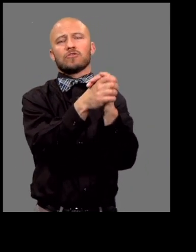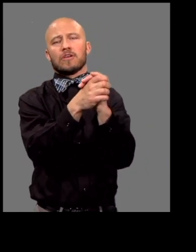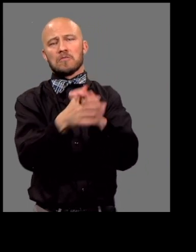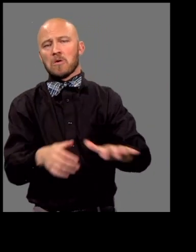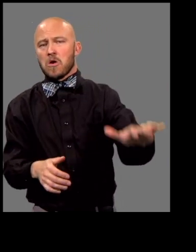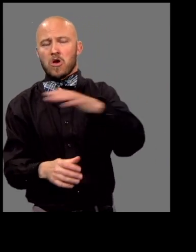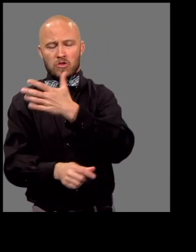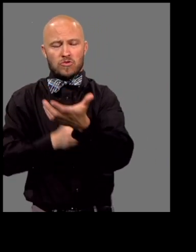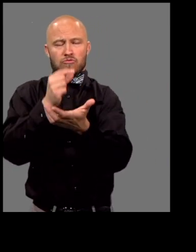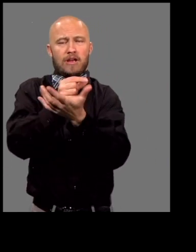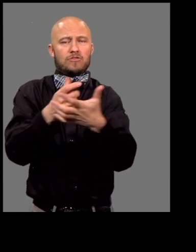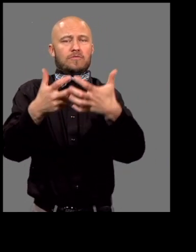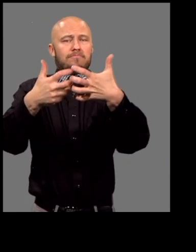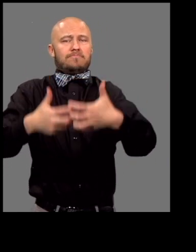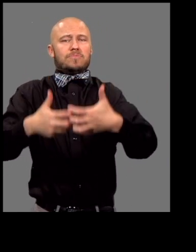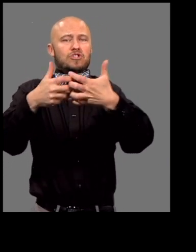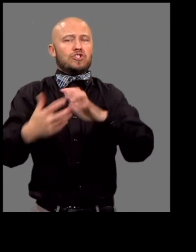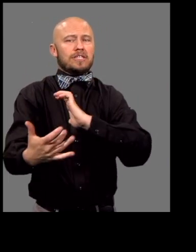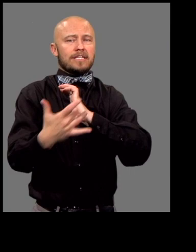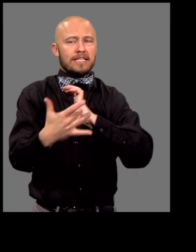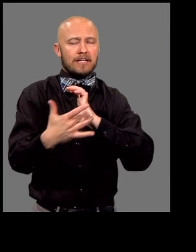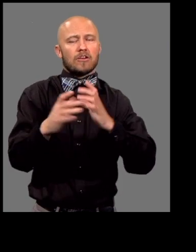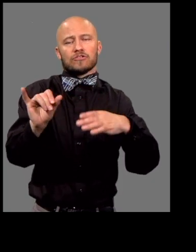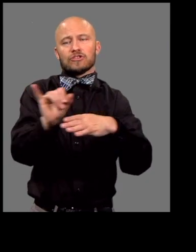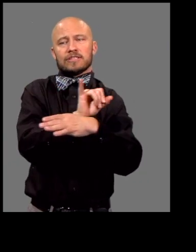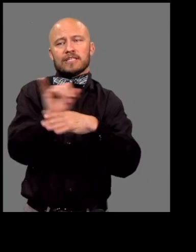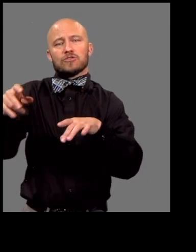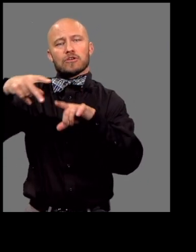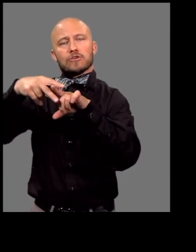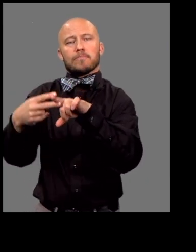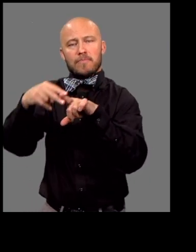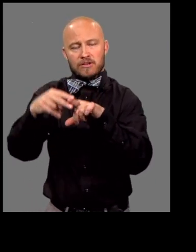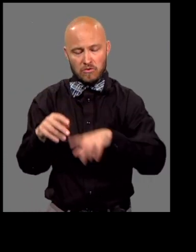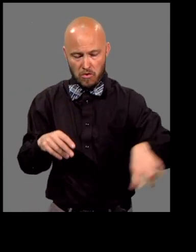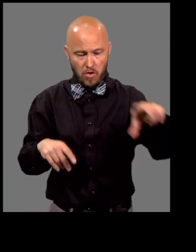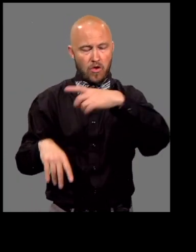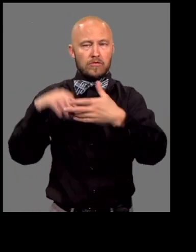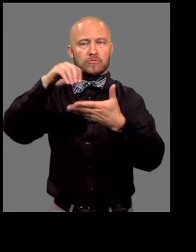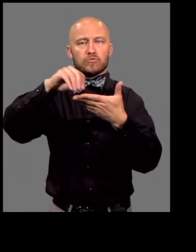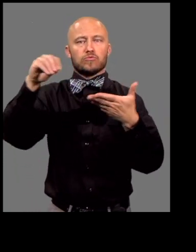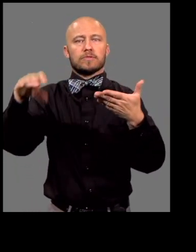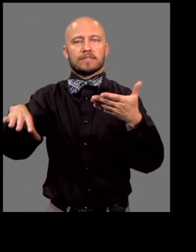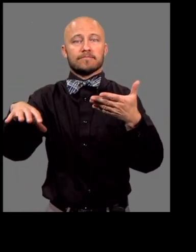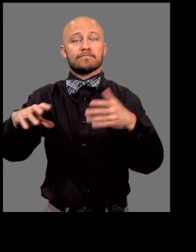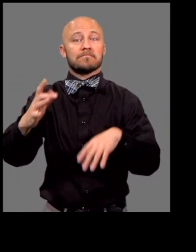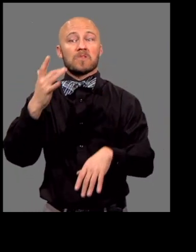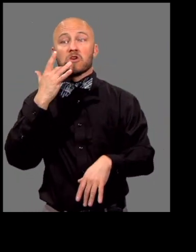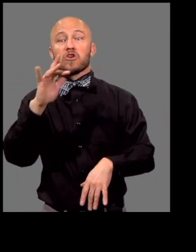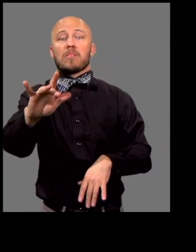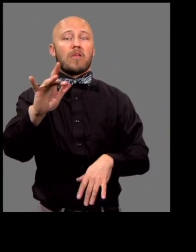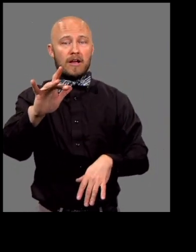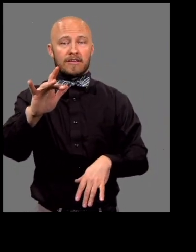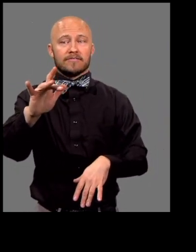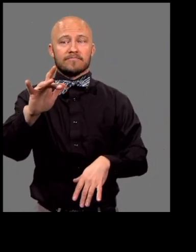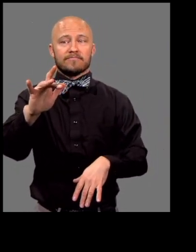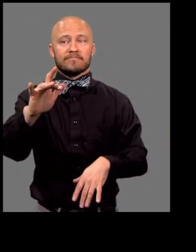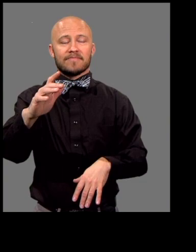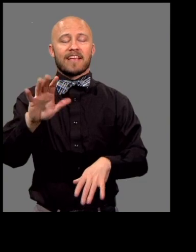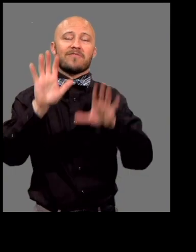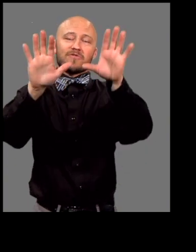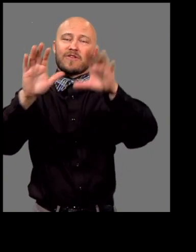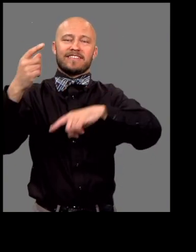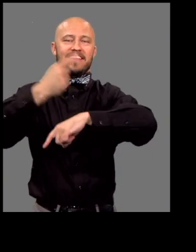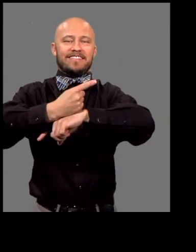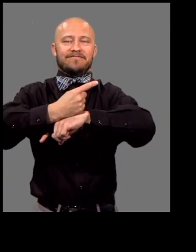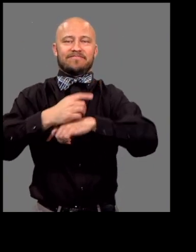the graduates of the Machining Technology and Industrial Maintenance Technology students. Good luck in your future and